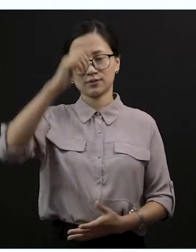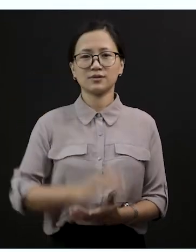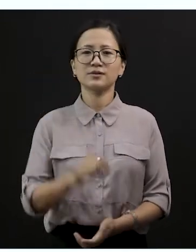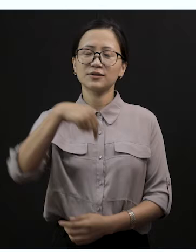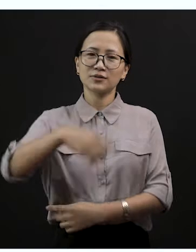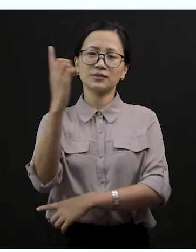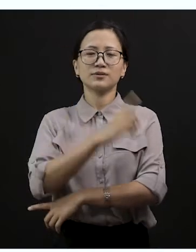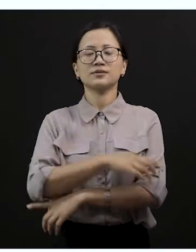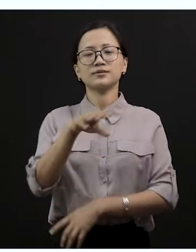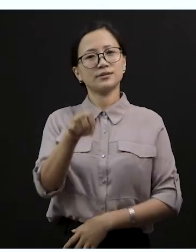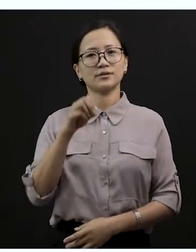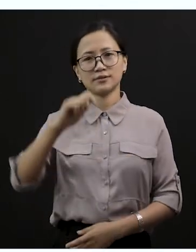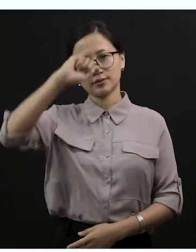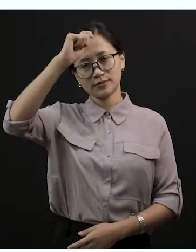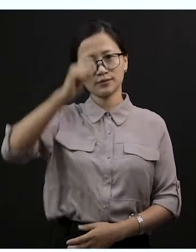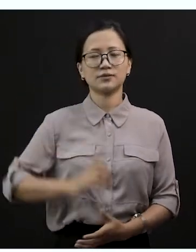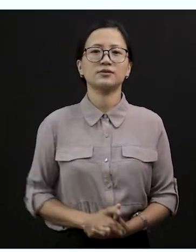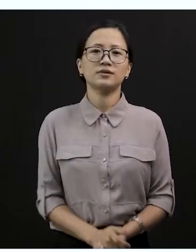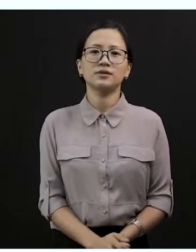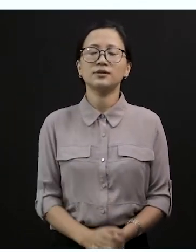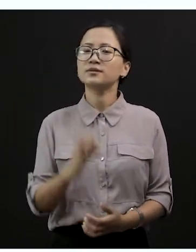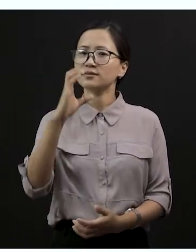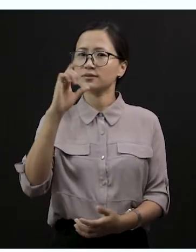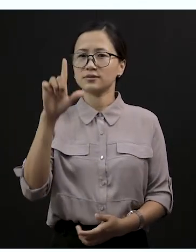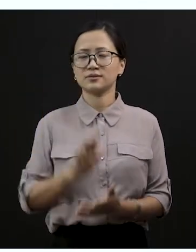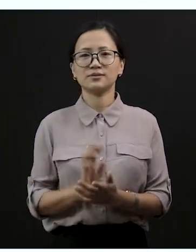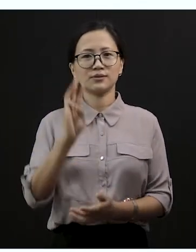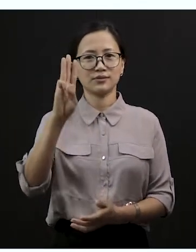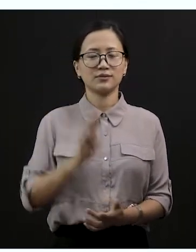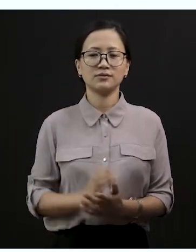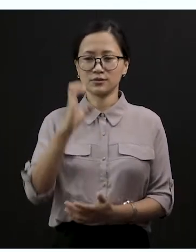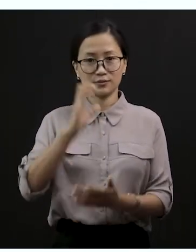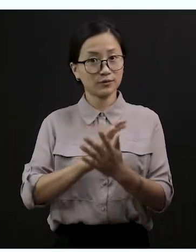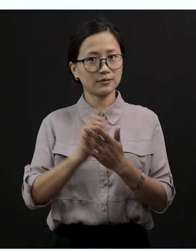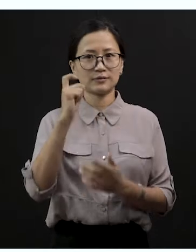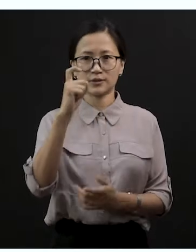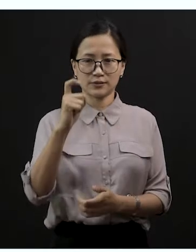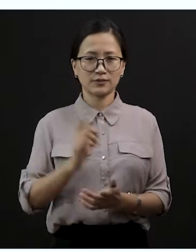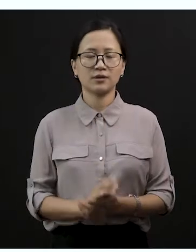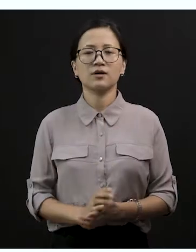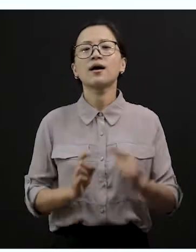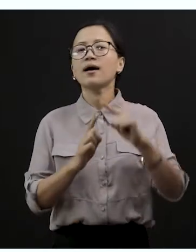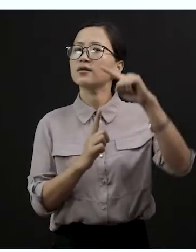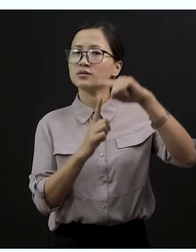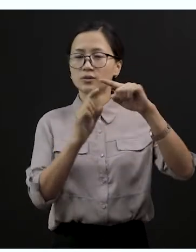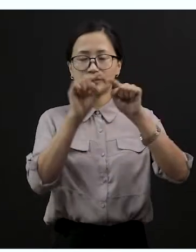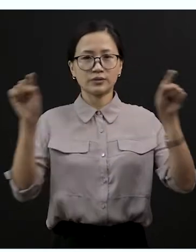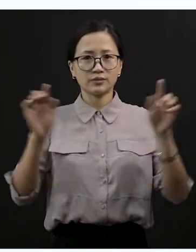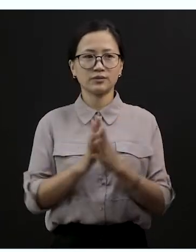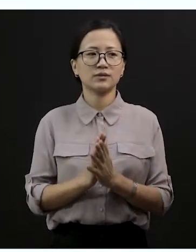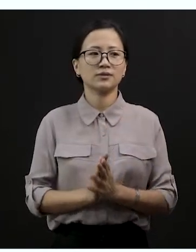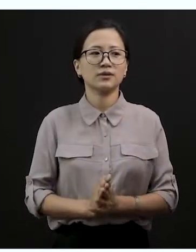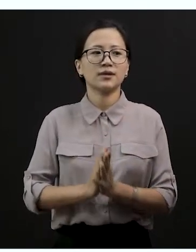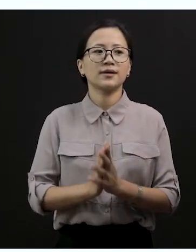And today we will be taking English for class 3, chapter 7, and the topic will be